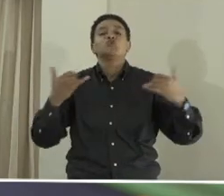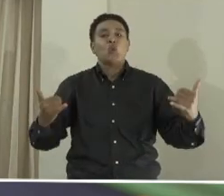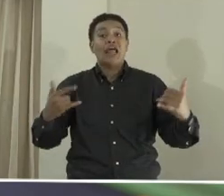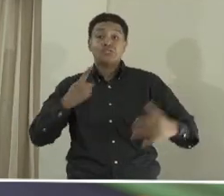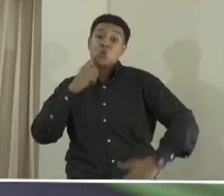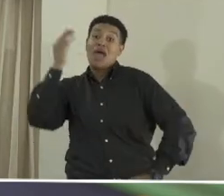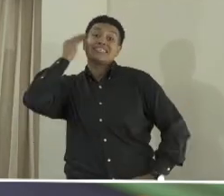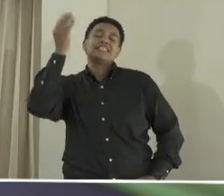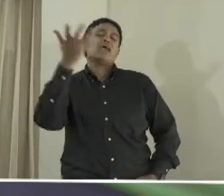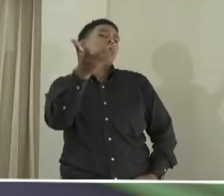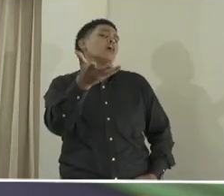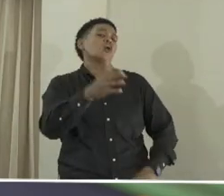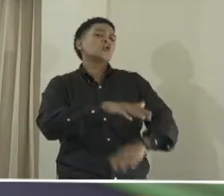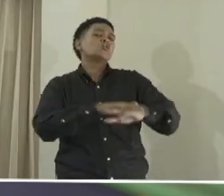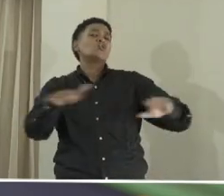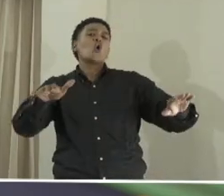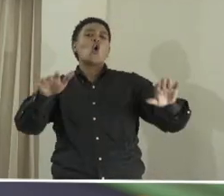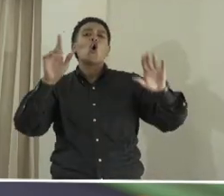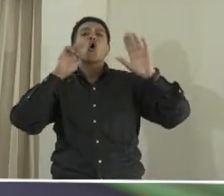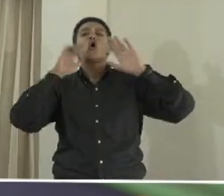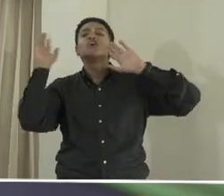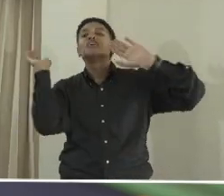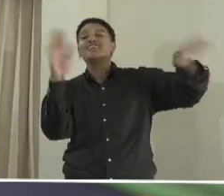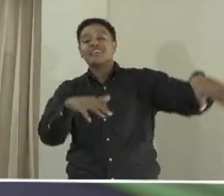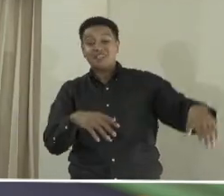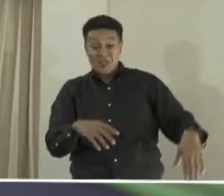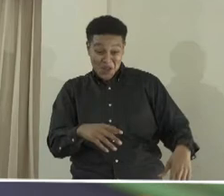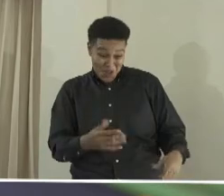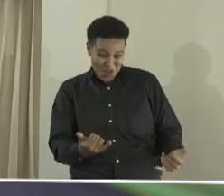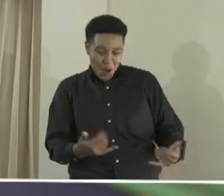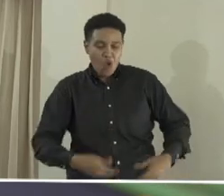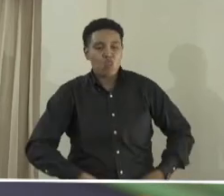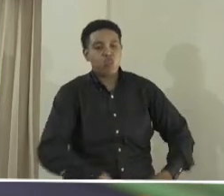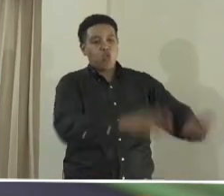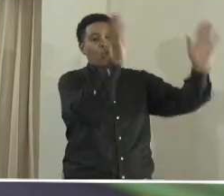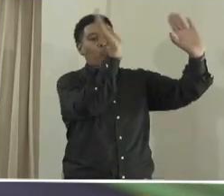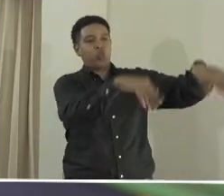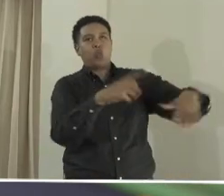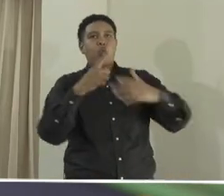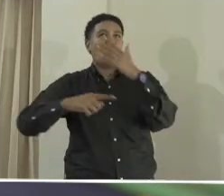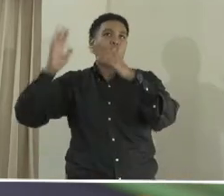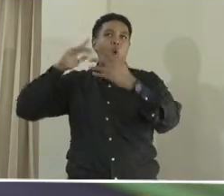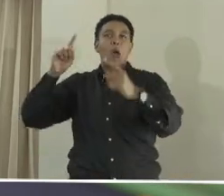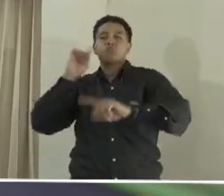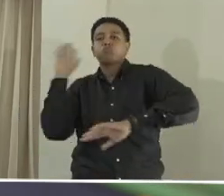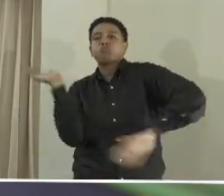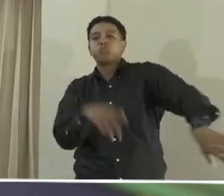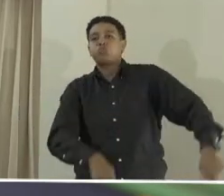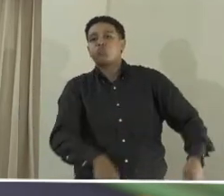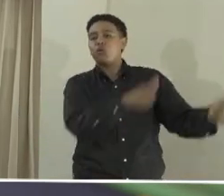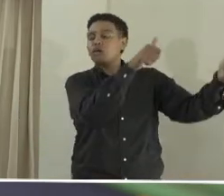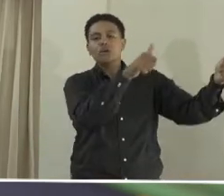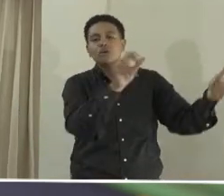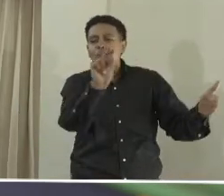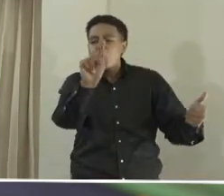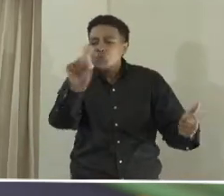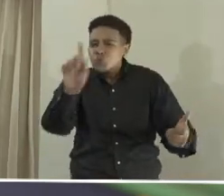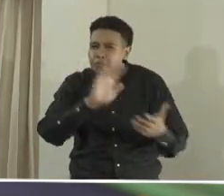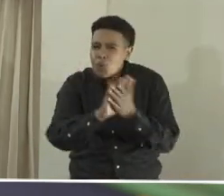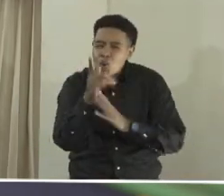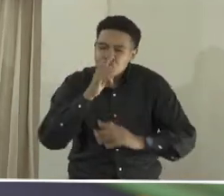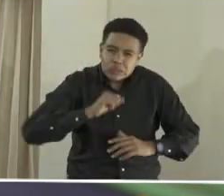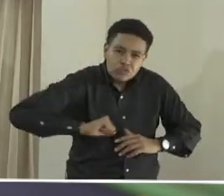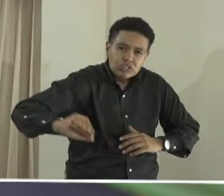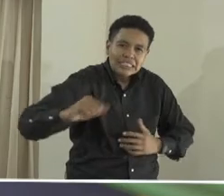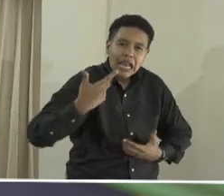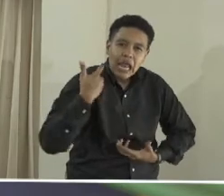to us, do not throw the baby with the bathwater. Let us be resilient and strong. Let